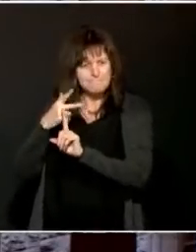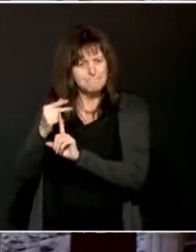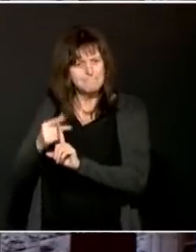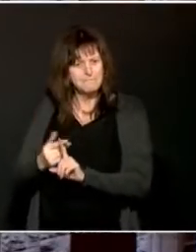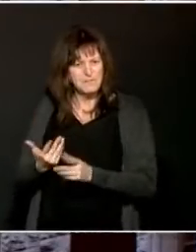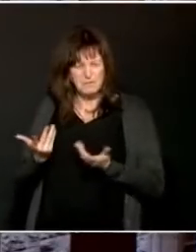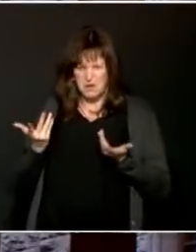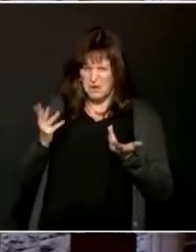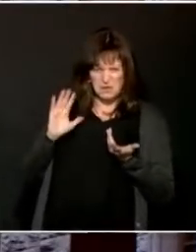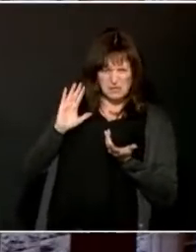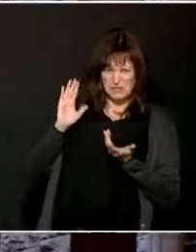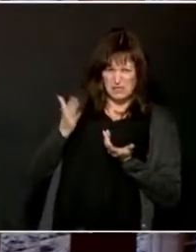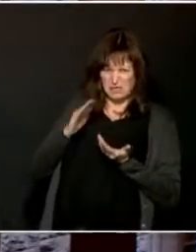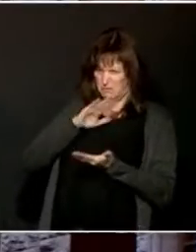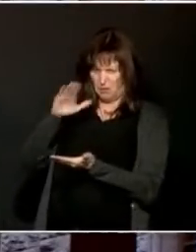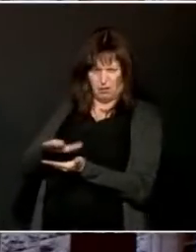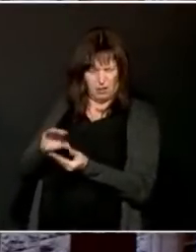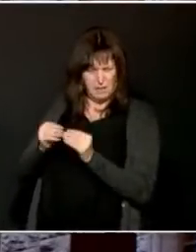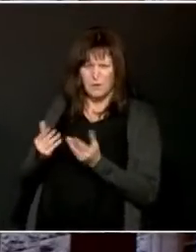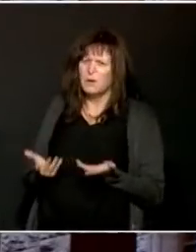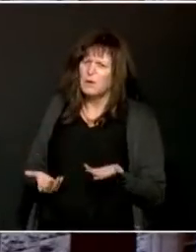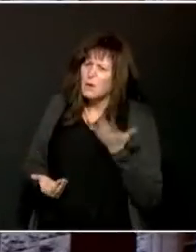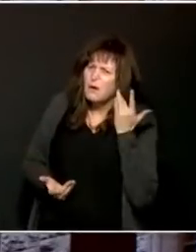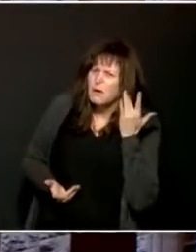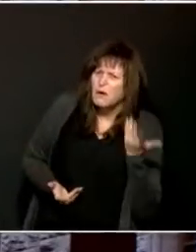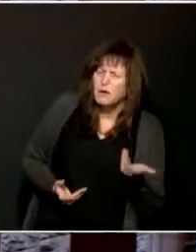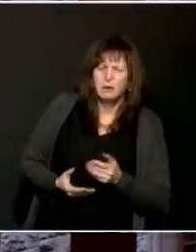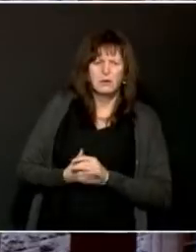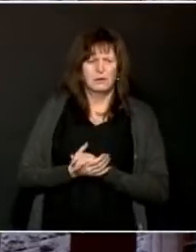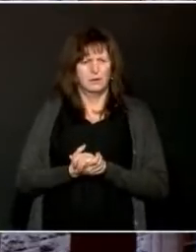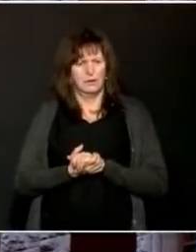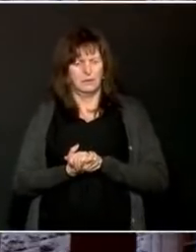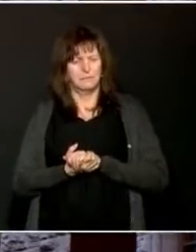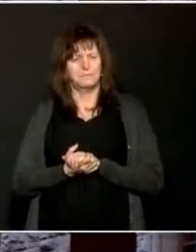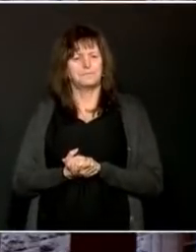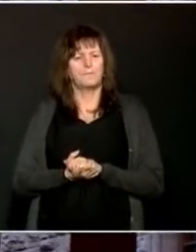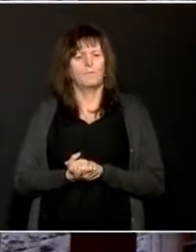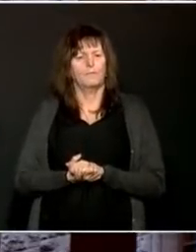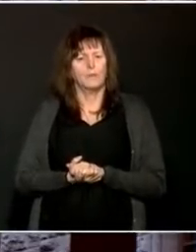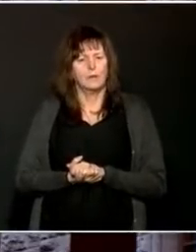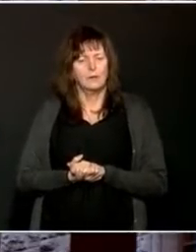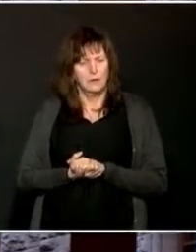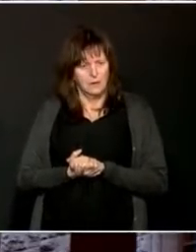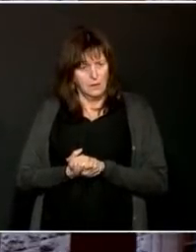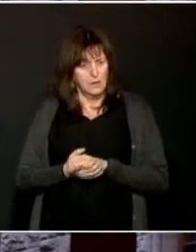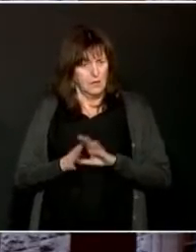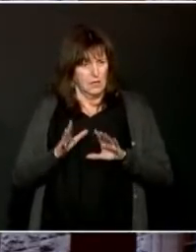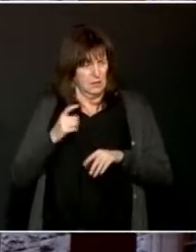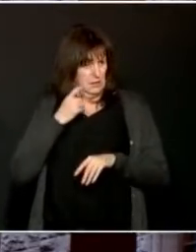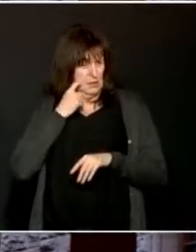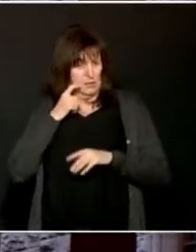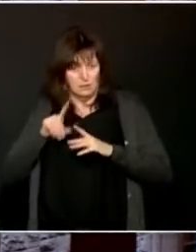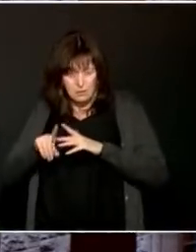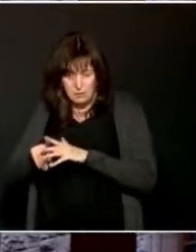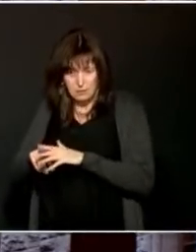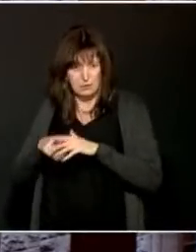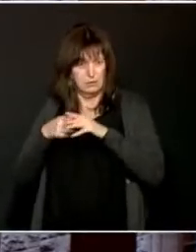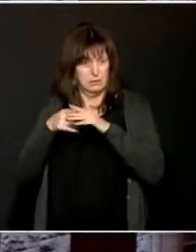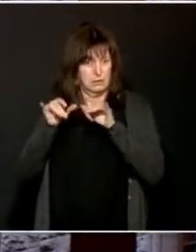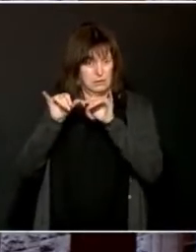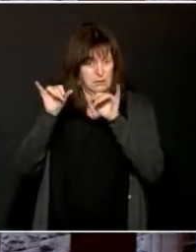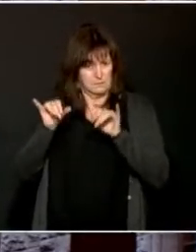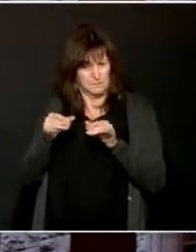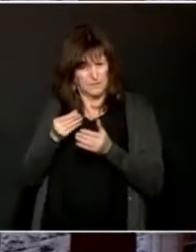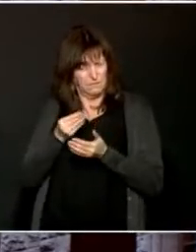Well, it's in the first few weeks of it happening there. I'd like to see how that goes over time and trends. With the booking, I think as far as our